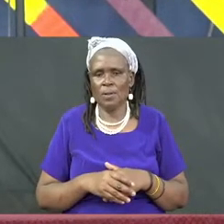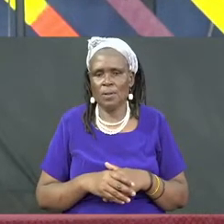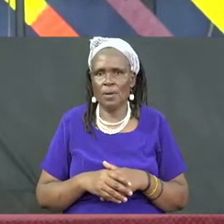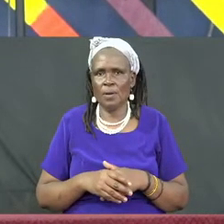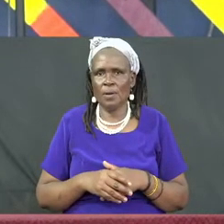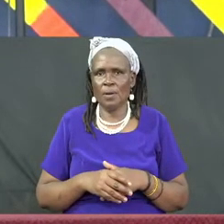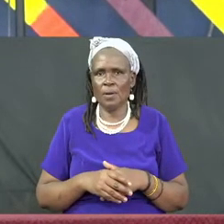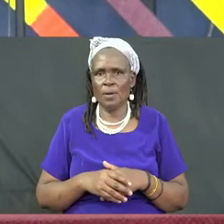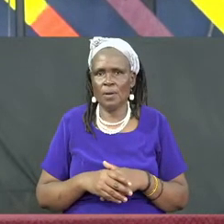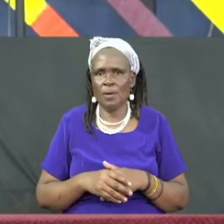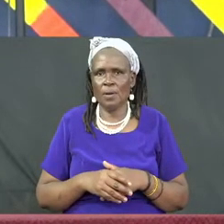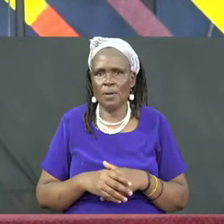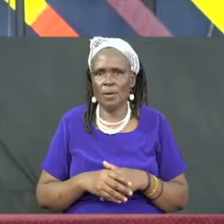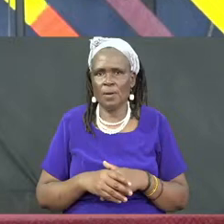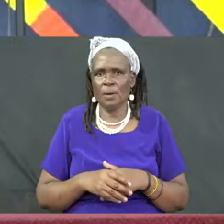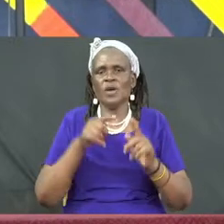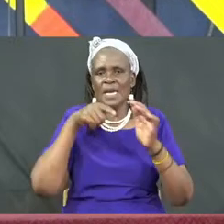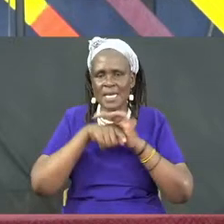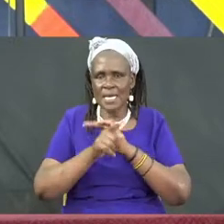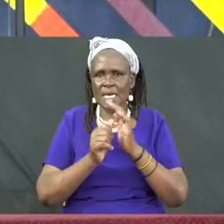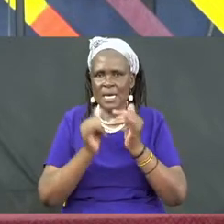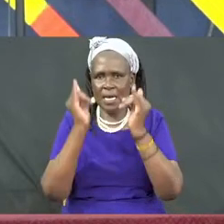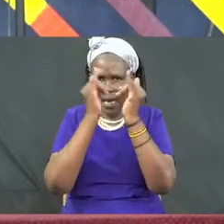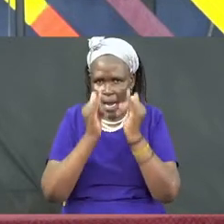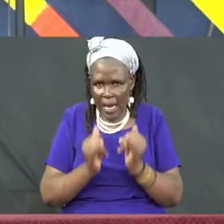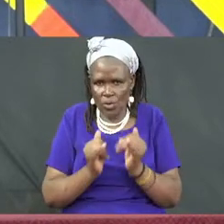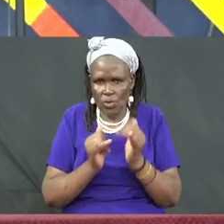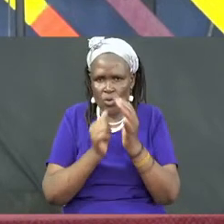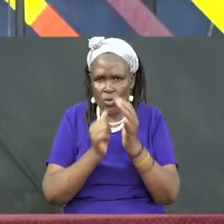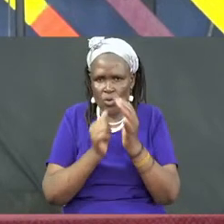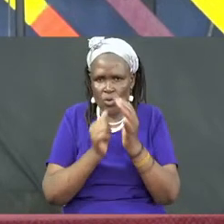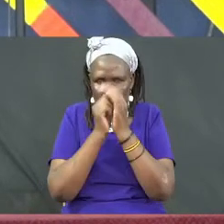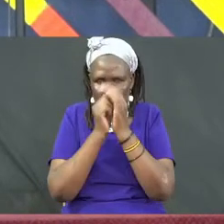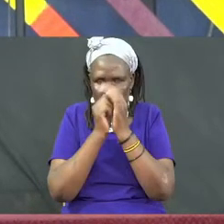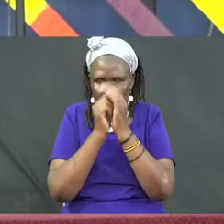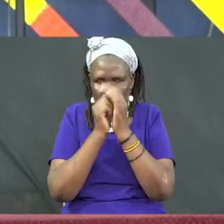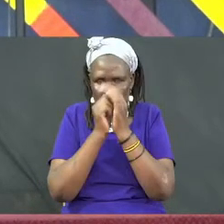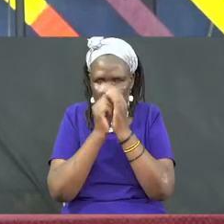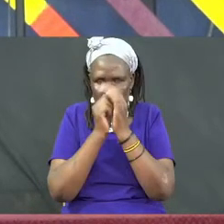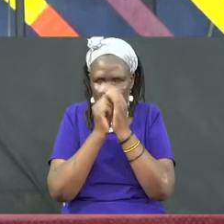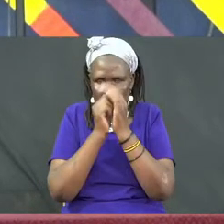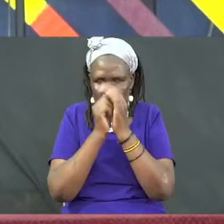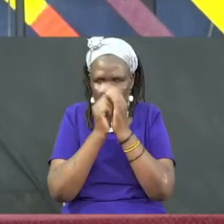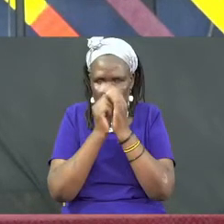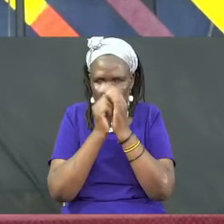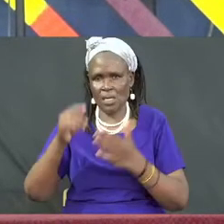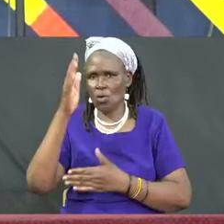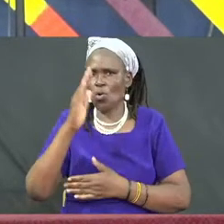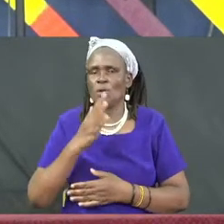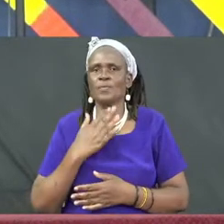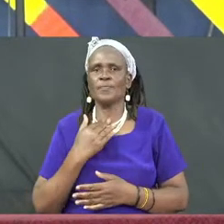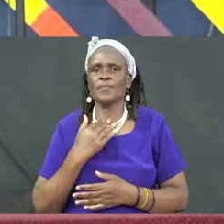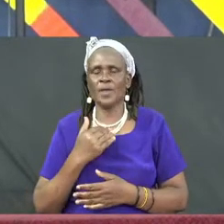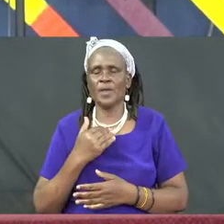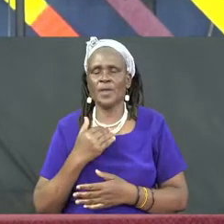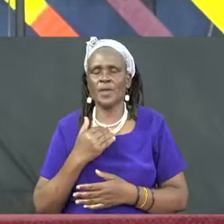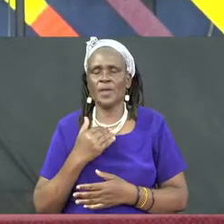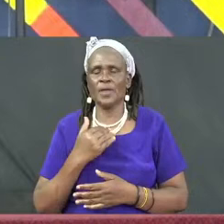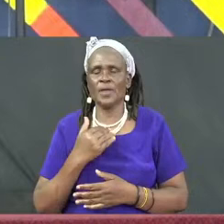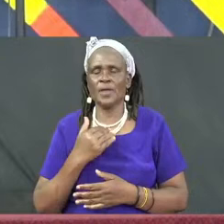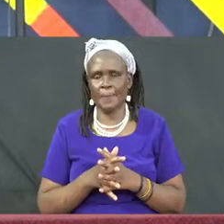involve themselves in idol worship and practice ungodly relationships. There it comes.